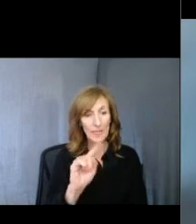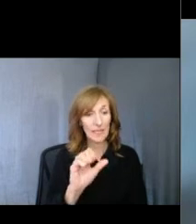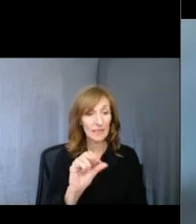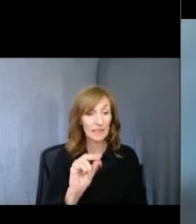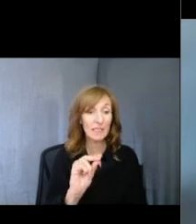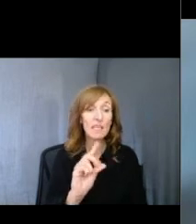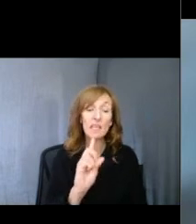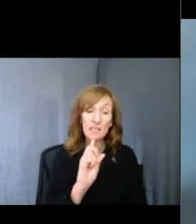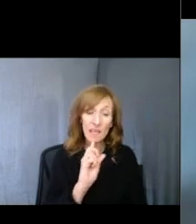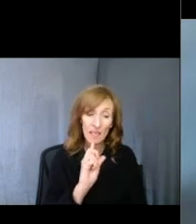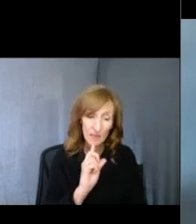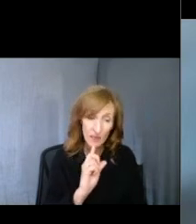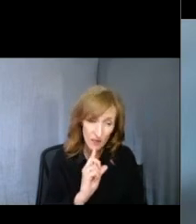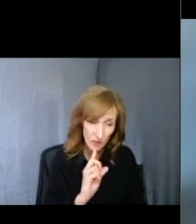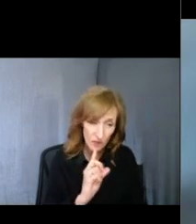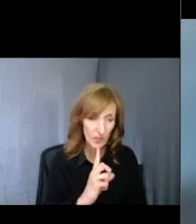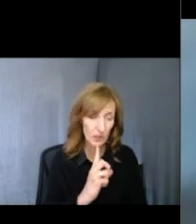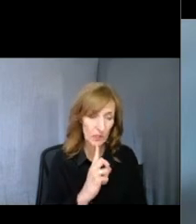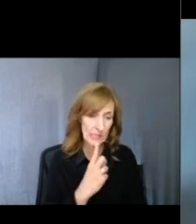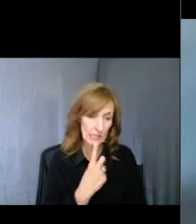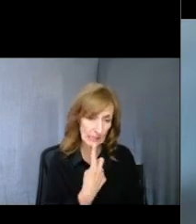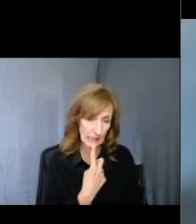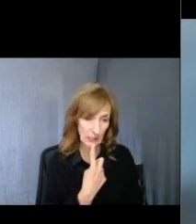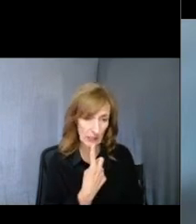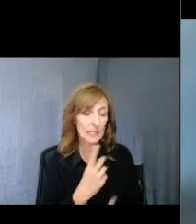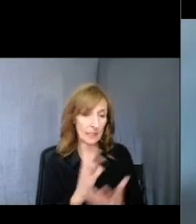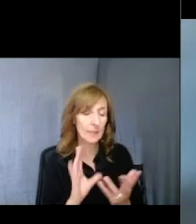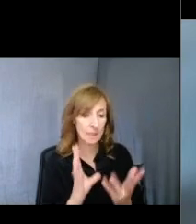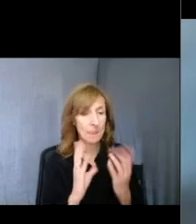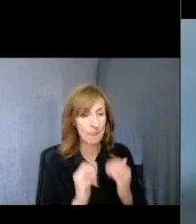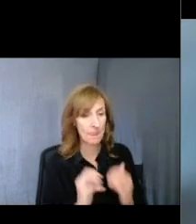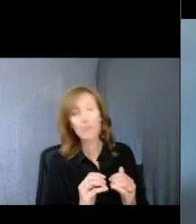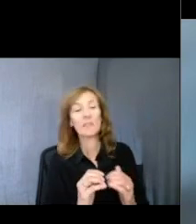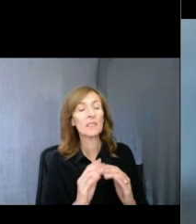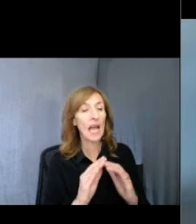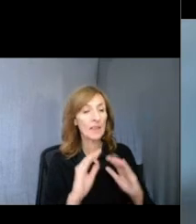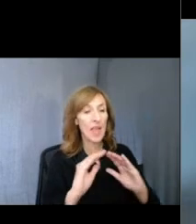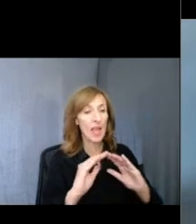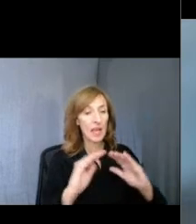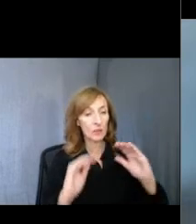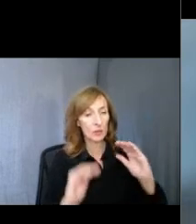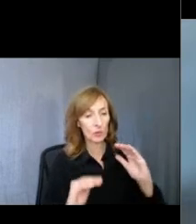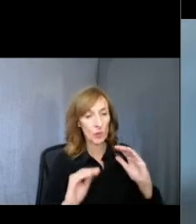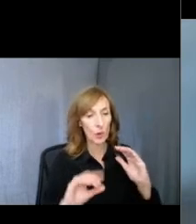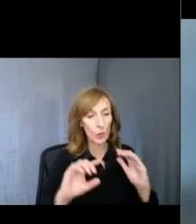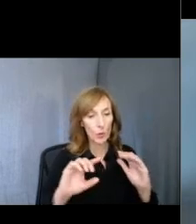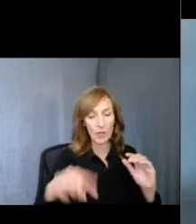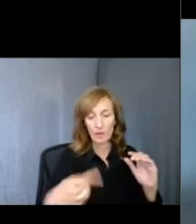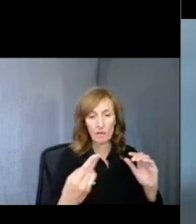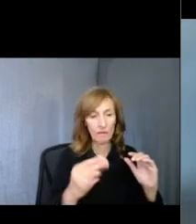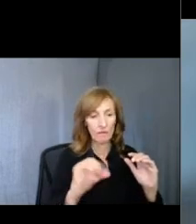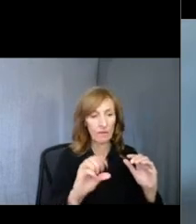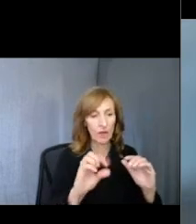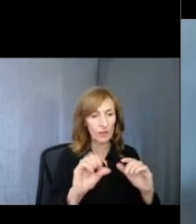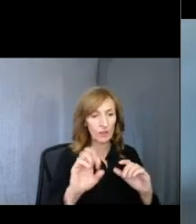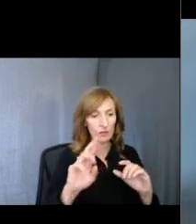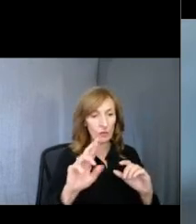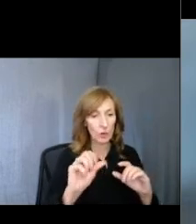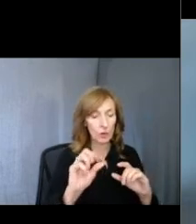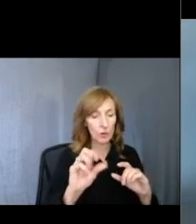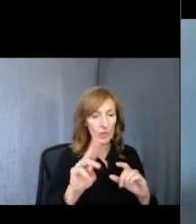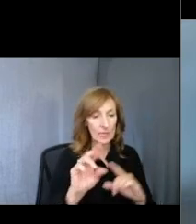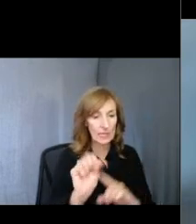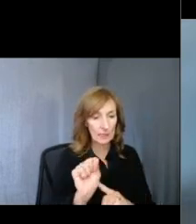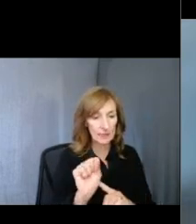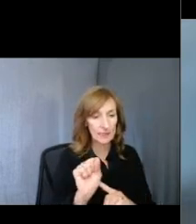And hydration, appetite, anemia, and the next one, lowering phosphorus a little further, are usually things we do to make cats